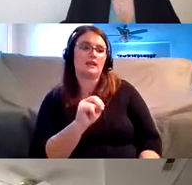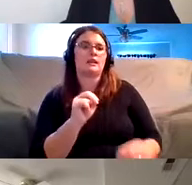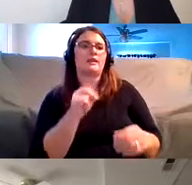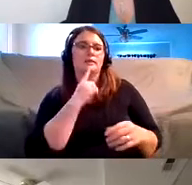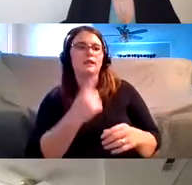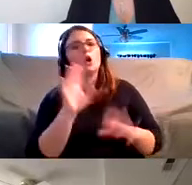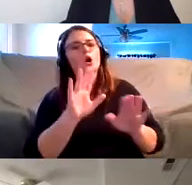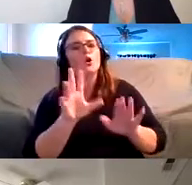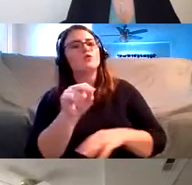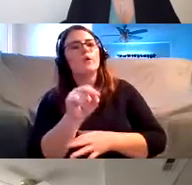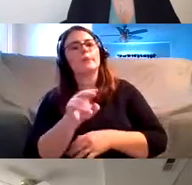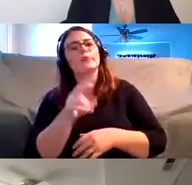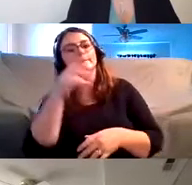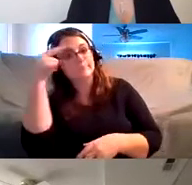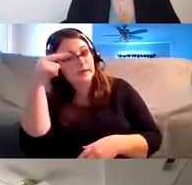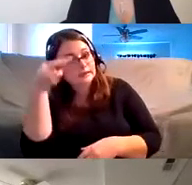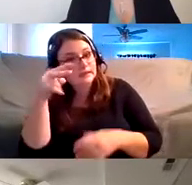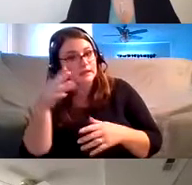hair. And I'm not.